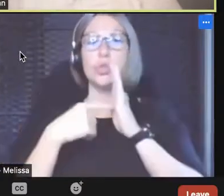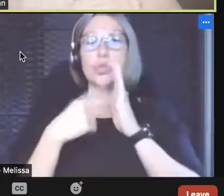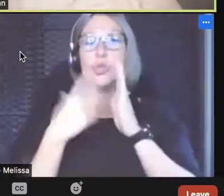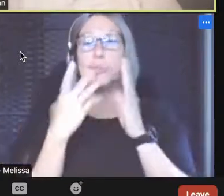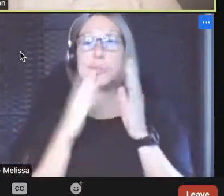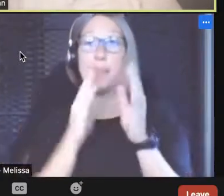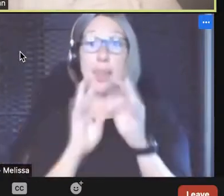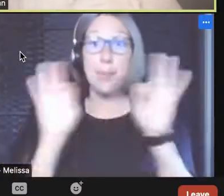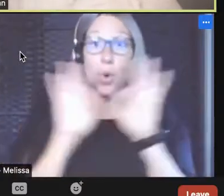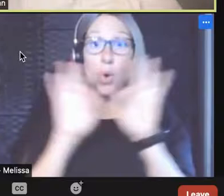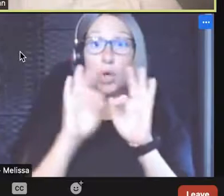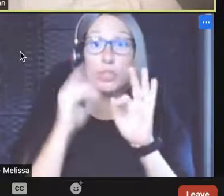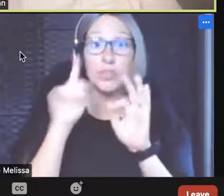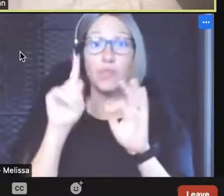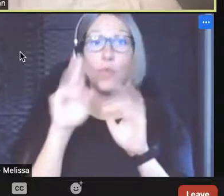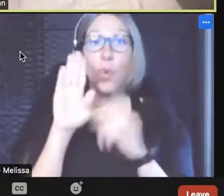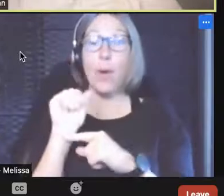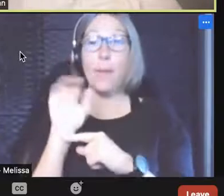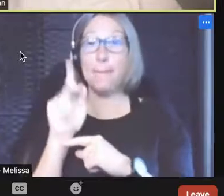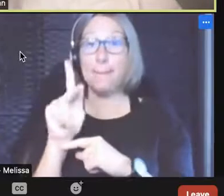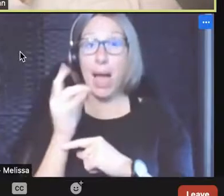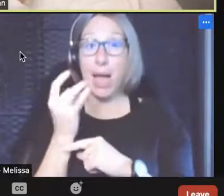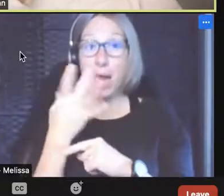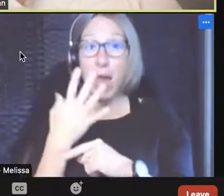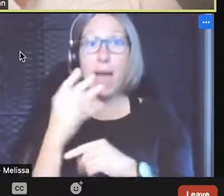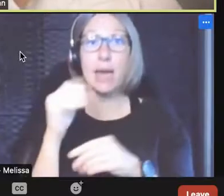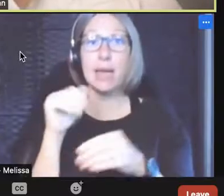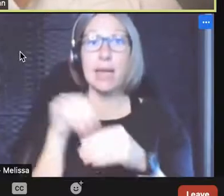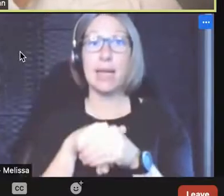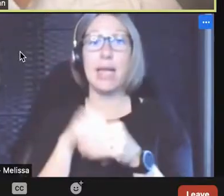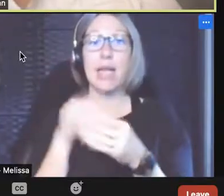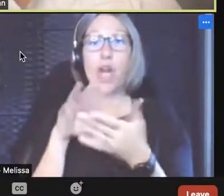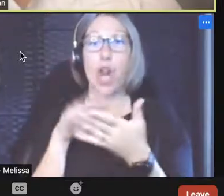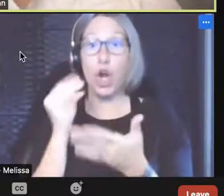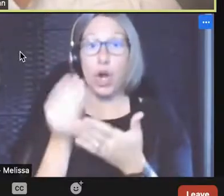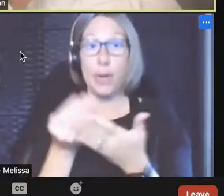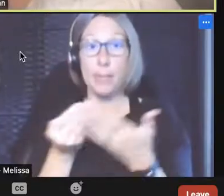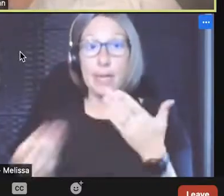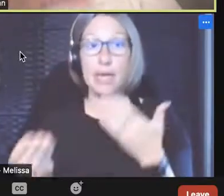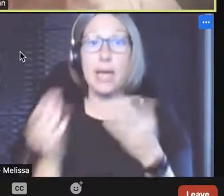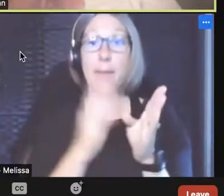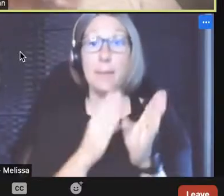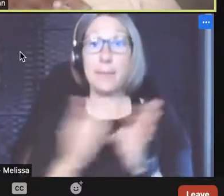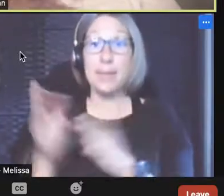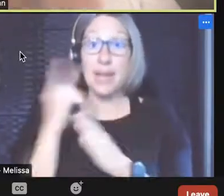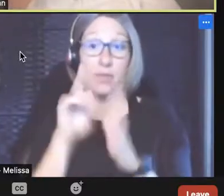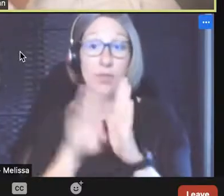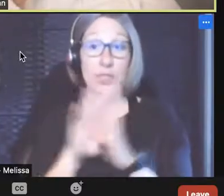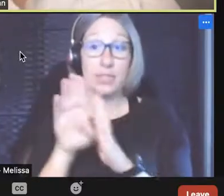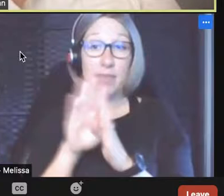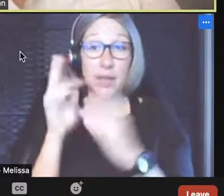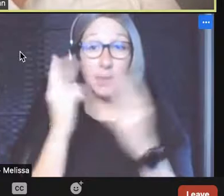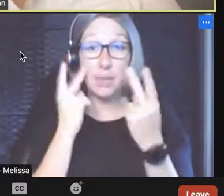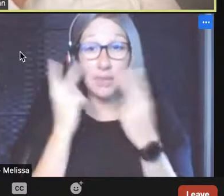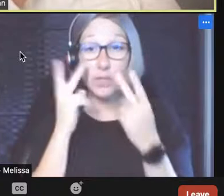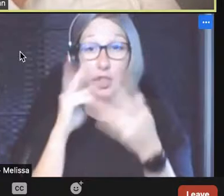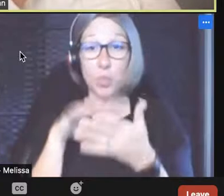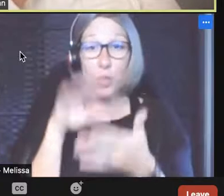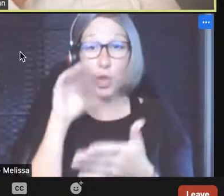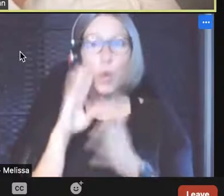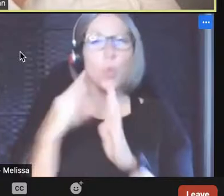in accessing visual learning materials, learning media, a plan for developing visual learning. I'm going to show you an example of one that's filled out